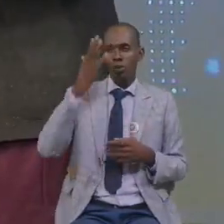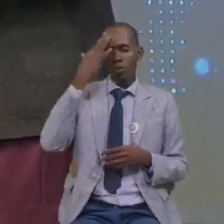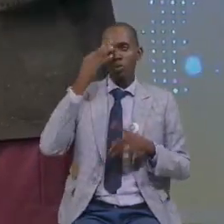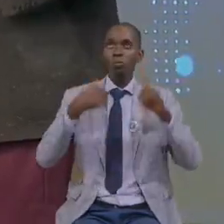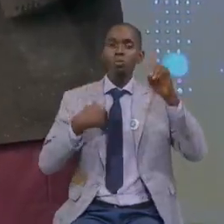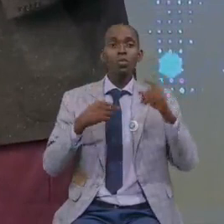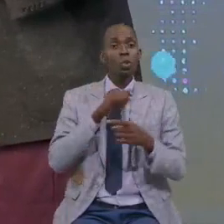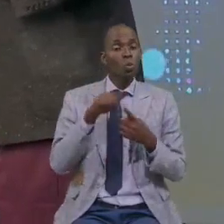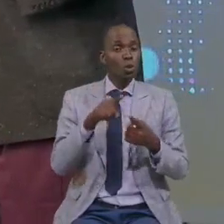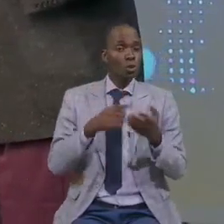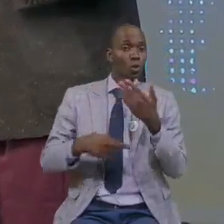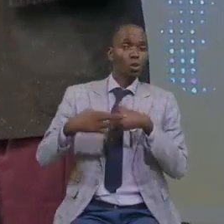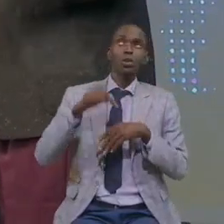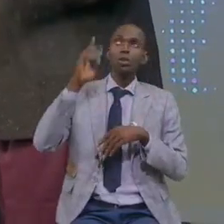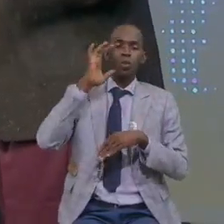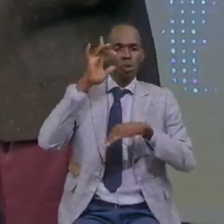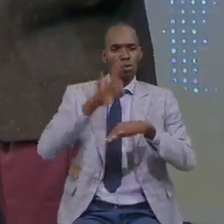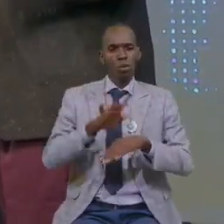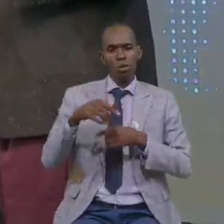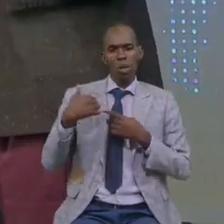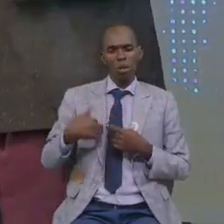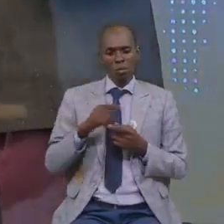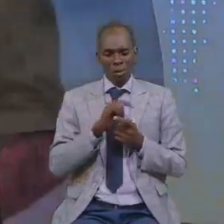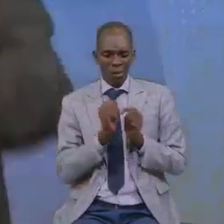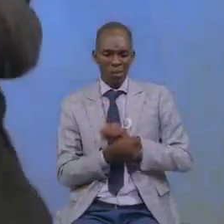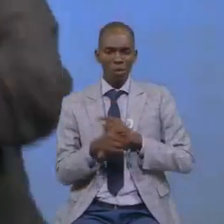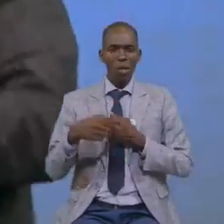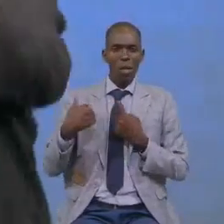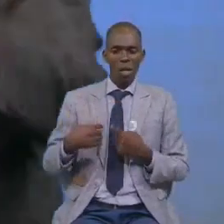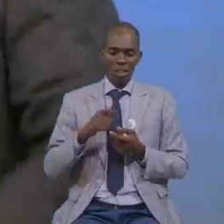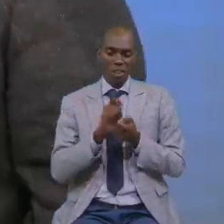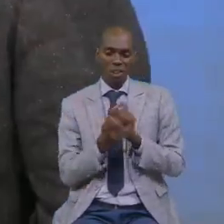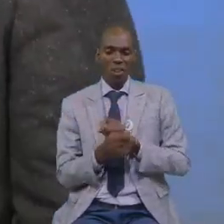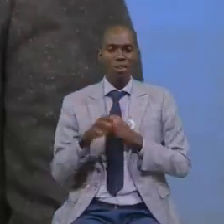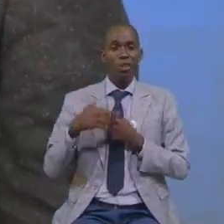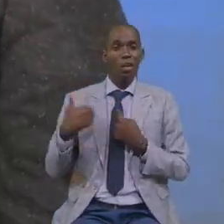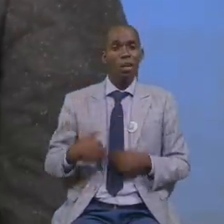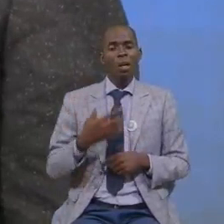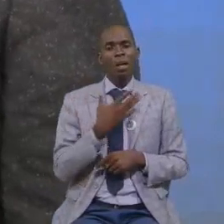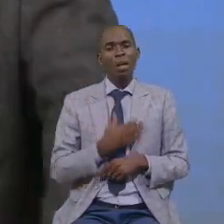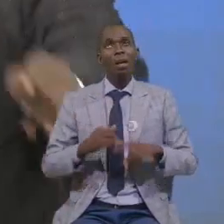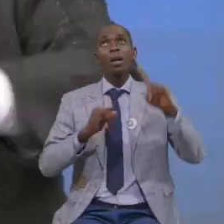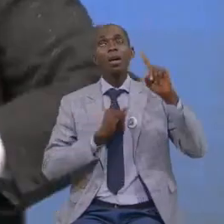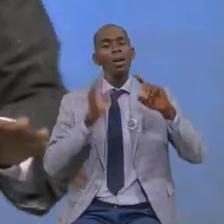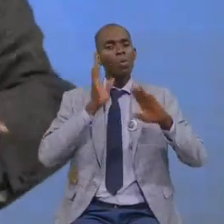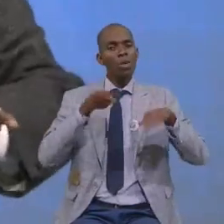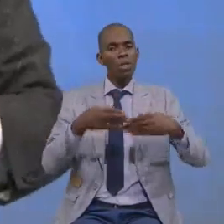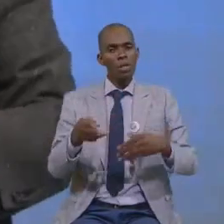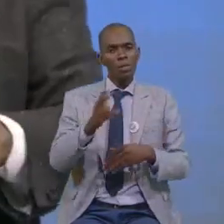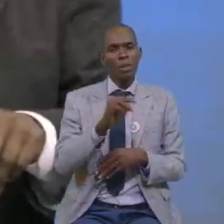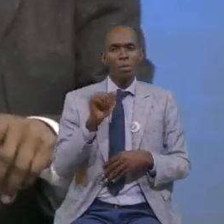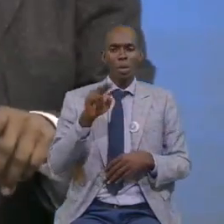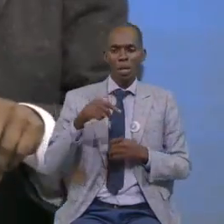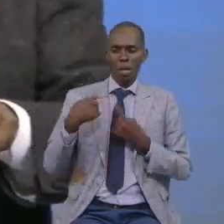return, he'll touch your heart, he'll transform your heart, he'll change your heart. And I will give them an heart to know